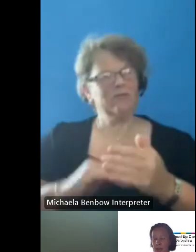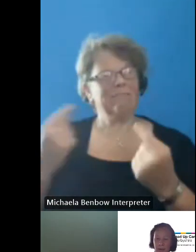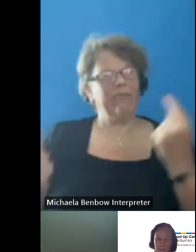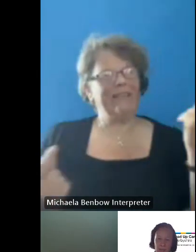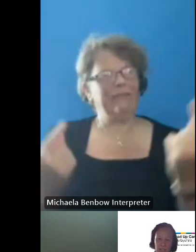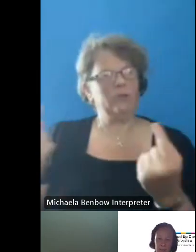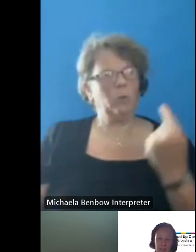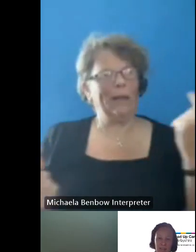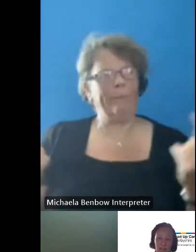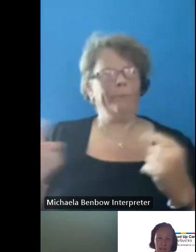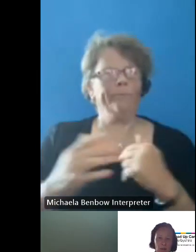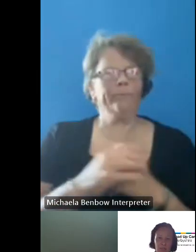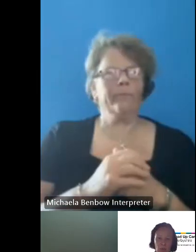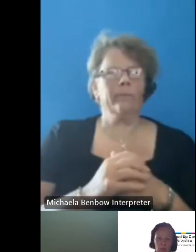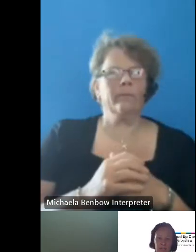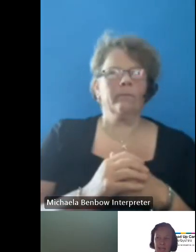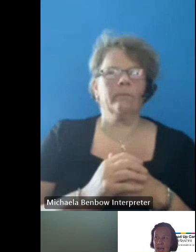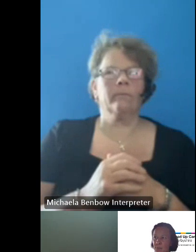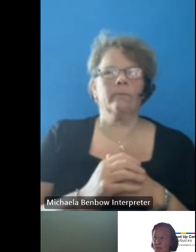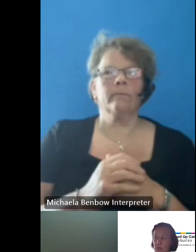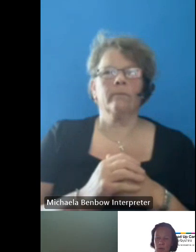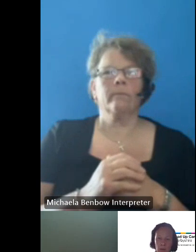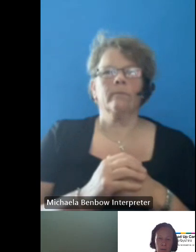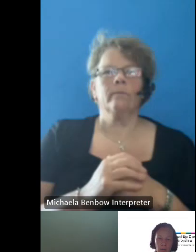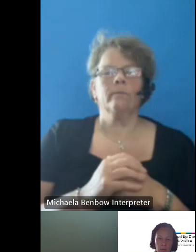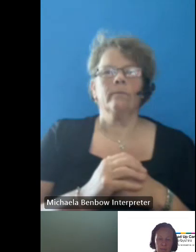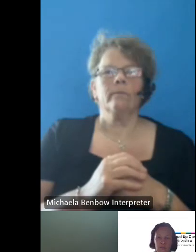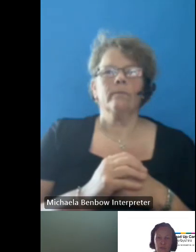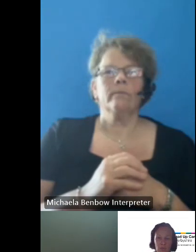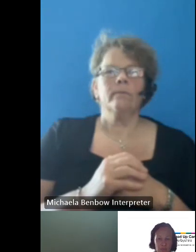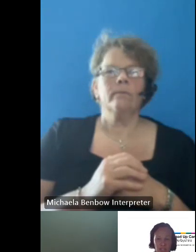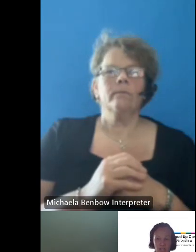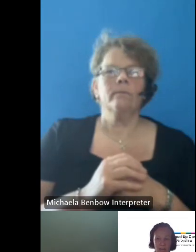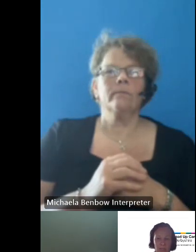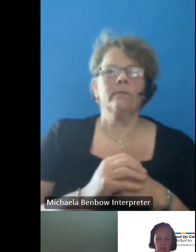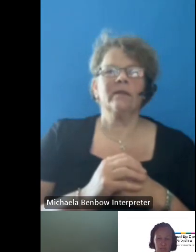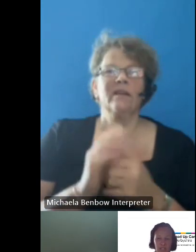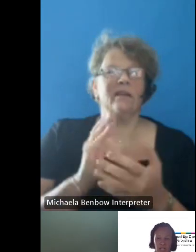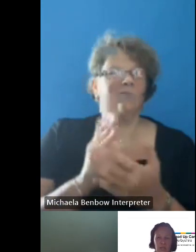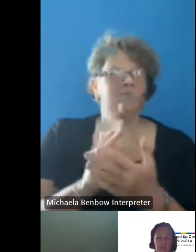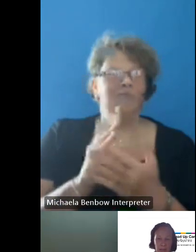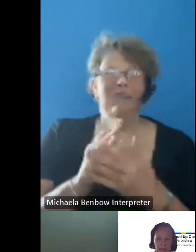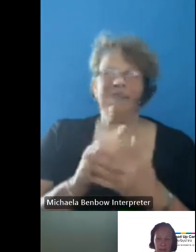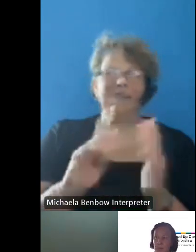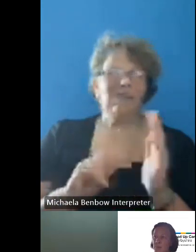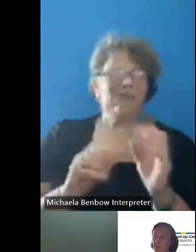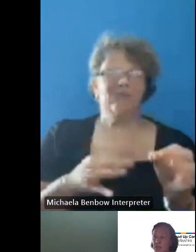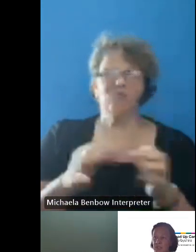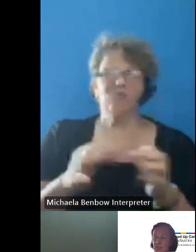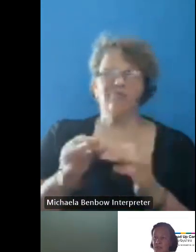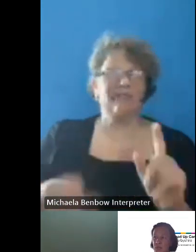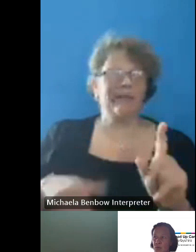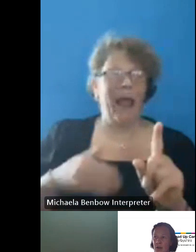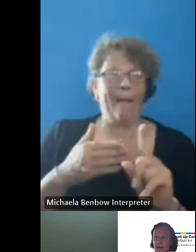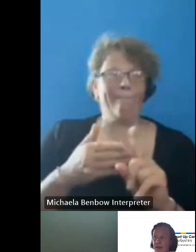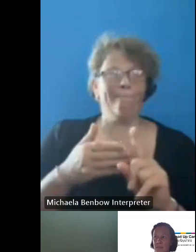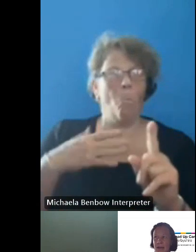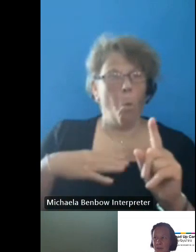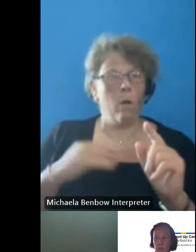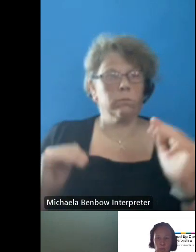individuals in terms of that health inequality gap. So the overall strategic aim is obviously to close that gap, so that if